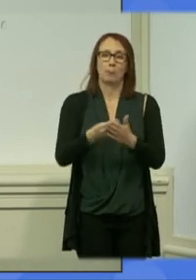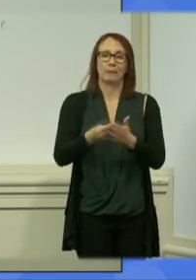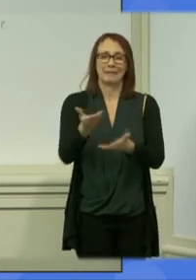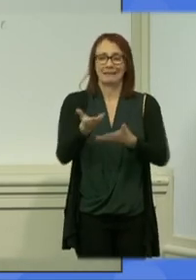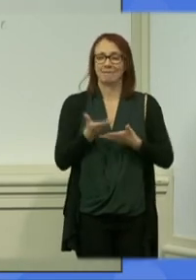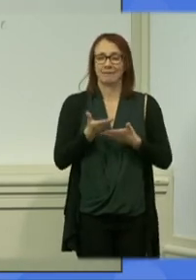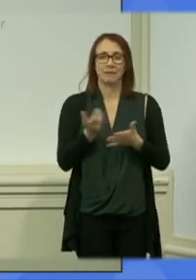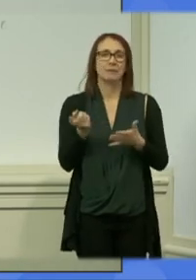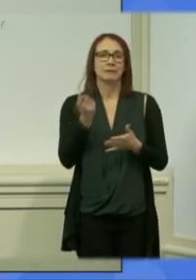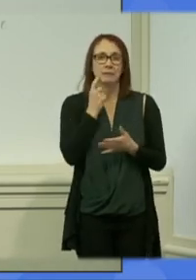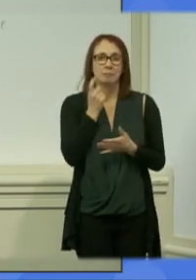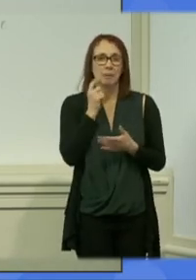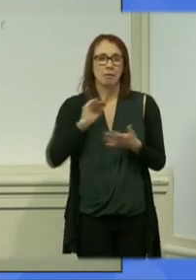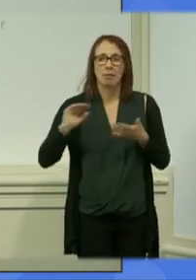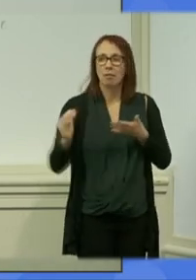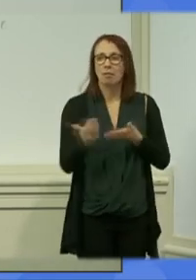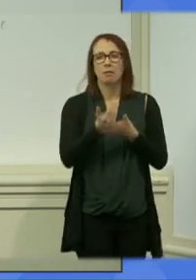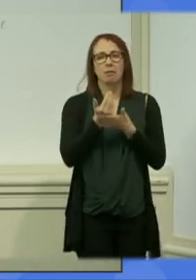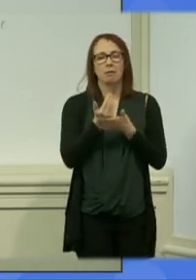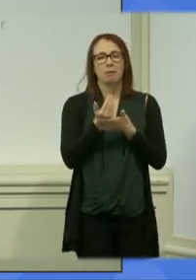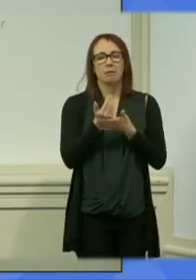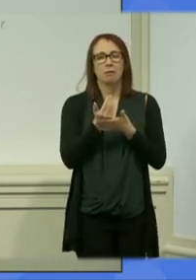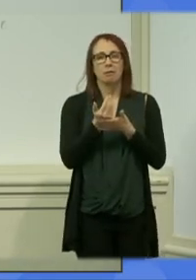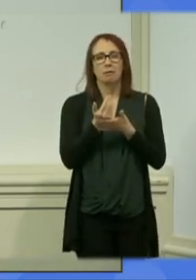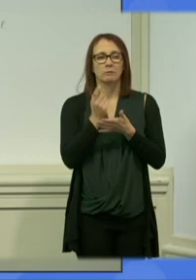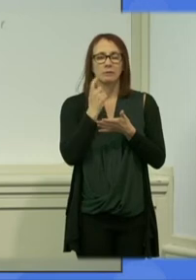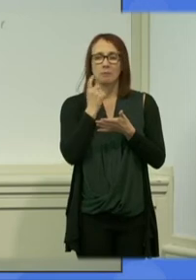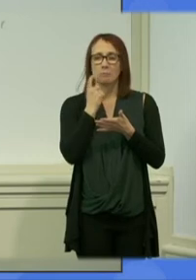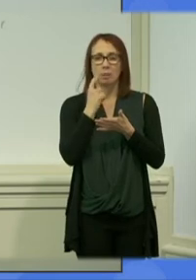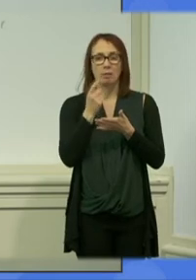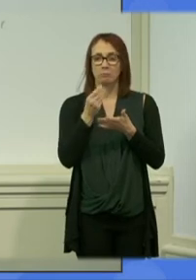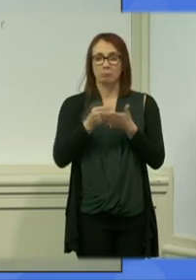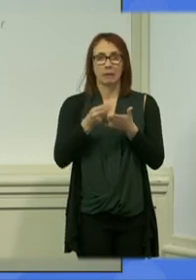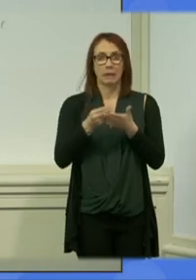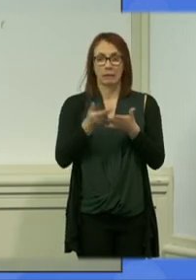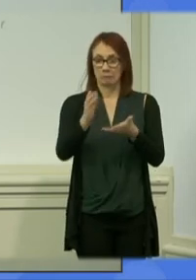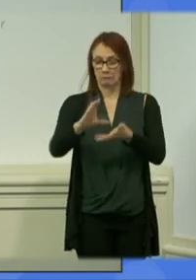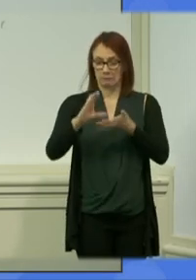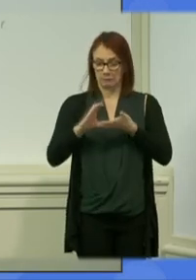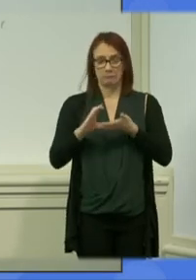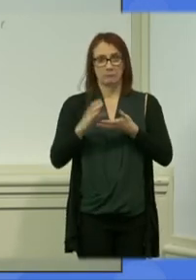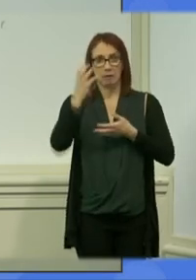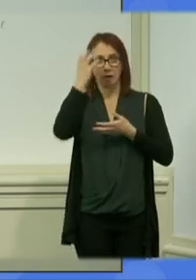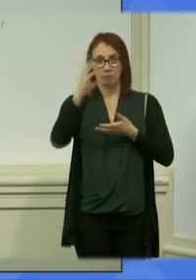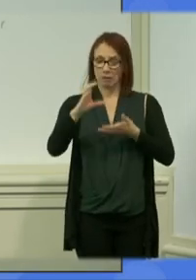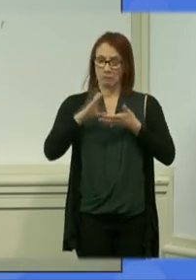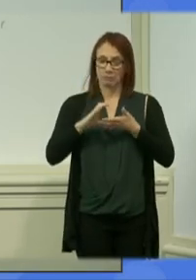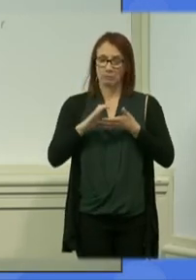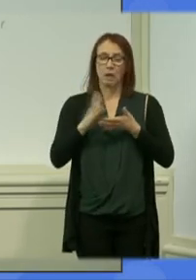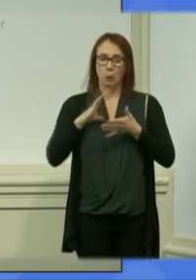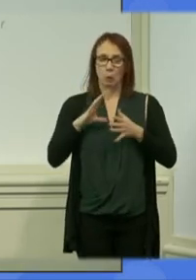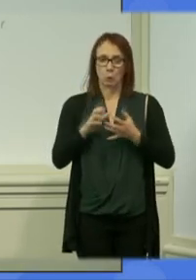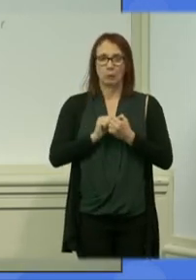So it's easy to collect, and it brings cash flow in for the government up front. You'd want to retain PAYE, which is